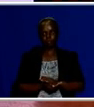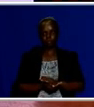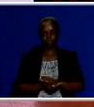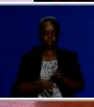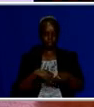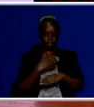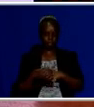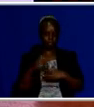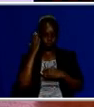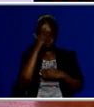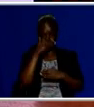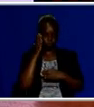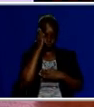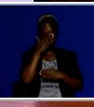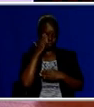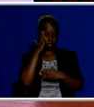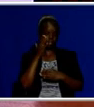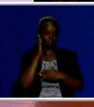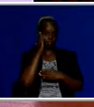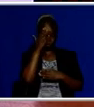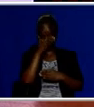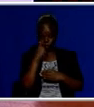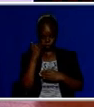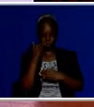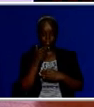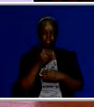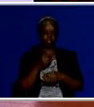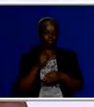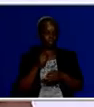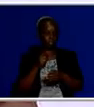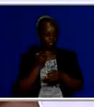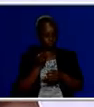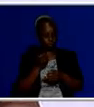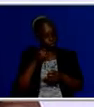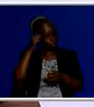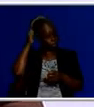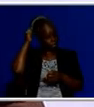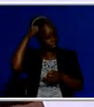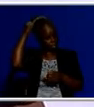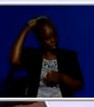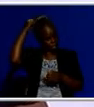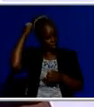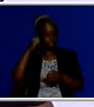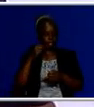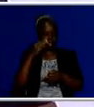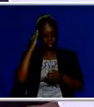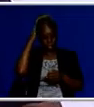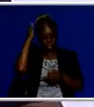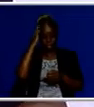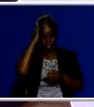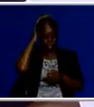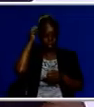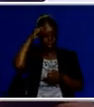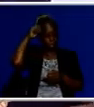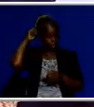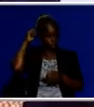After washing the face, for those who have short hair, they do comb their hair every morning. So